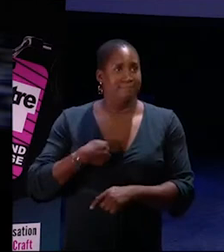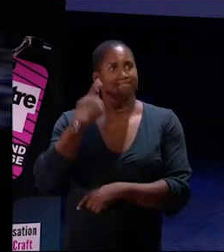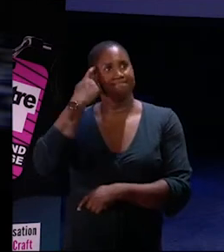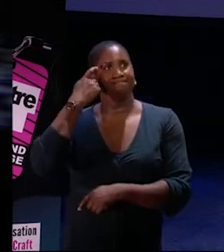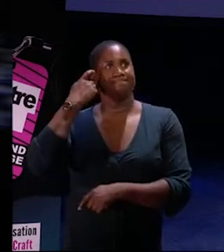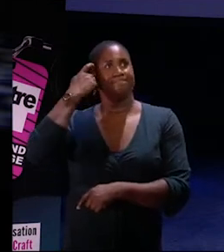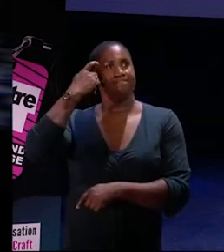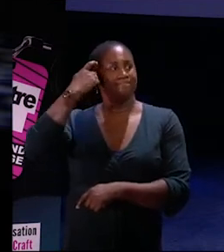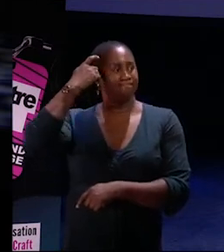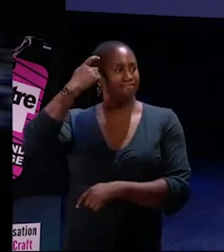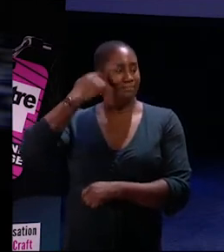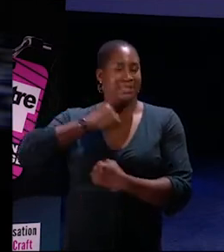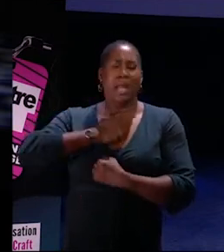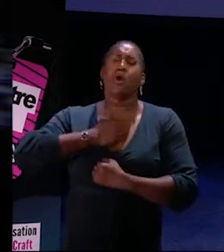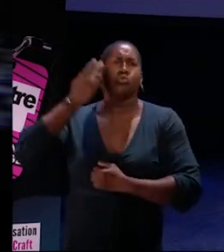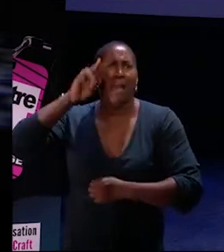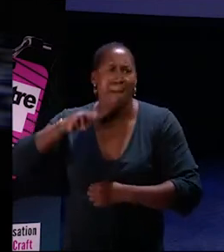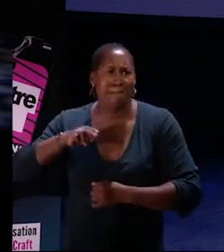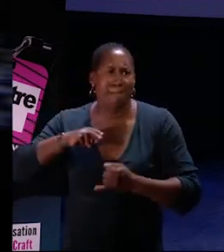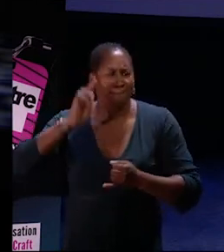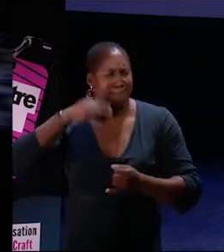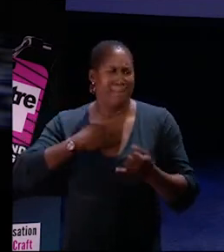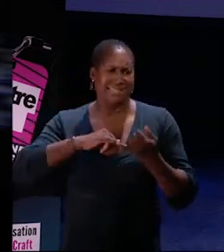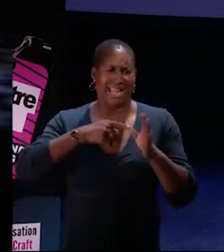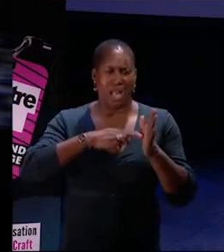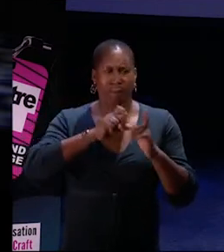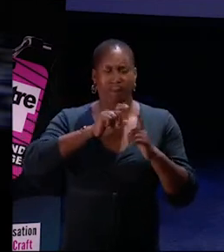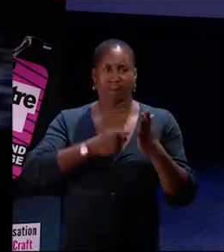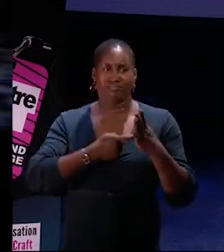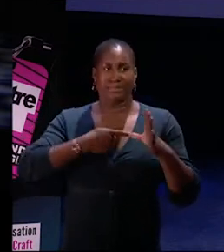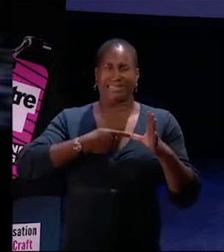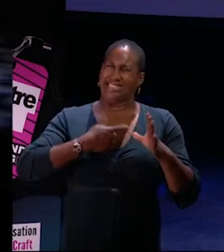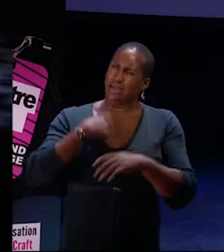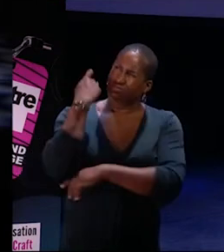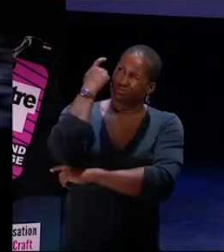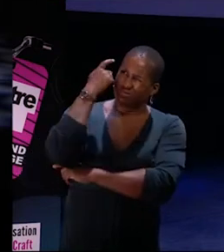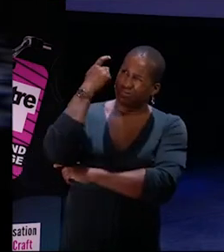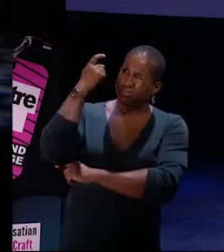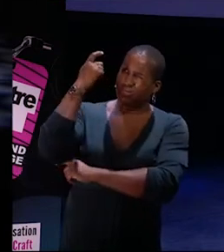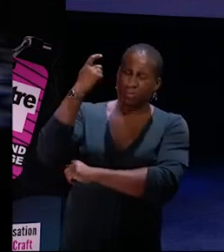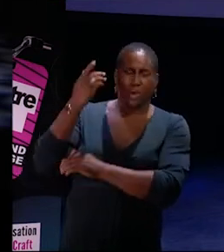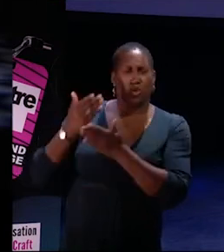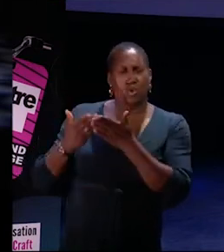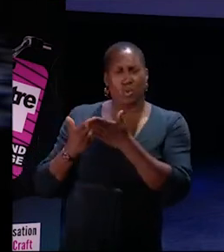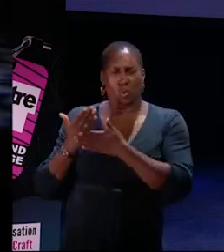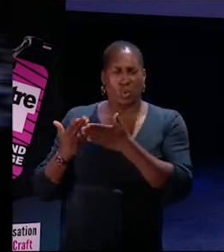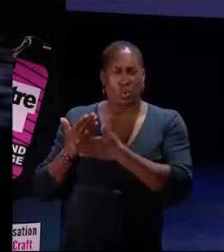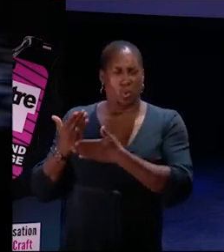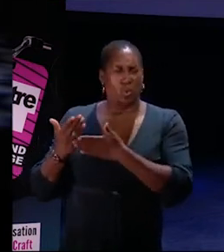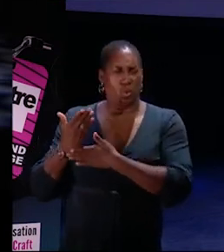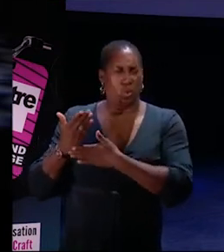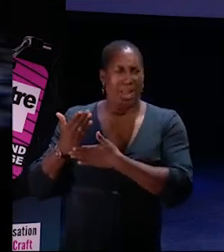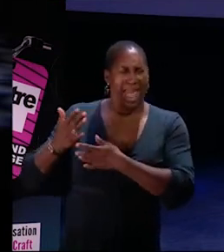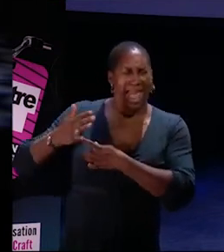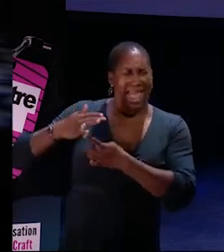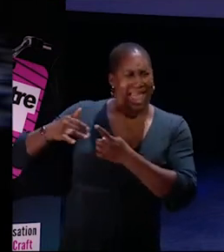Hi, my name is Sandra. So I was thinking about the new era of theater with VR